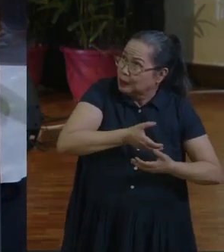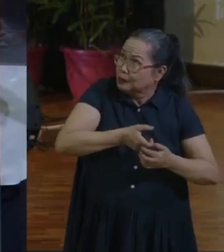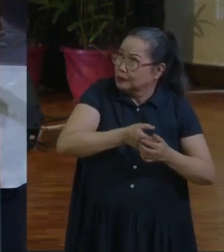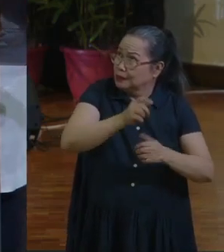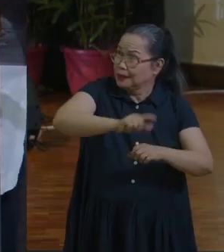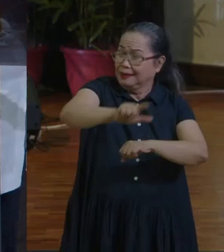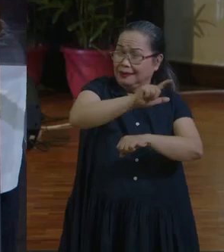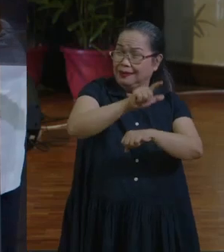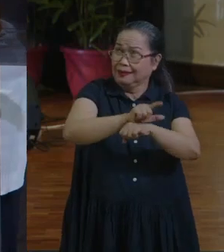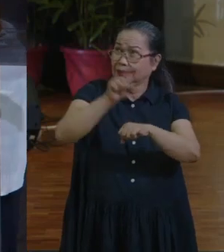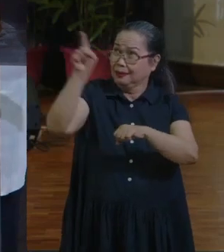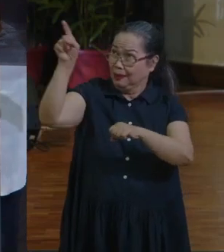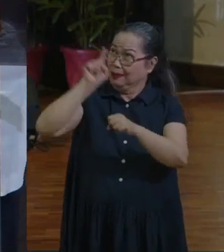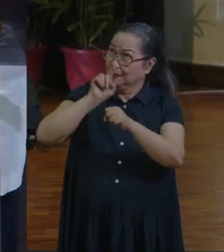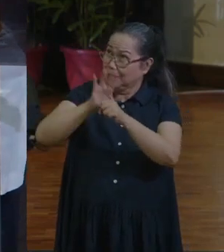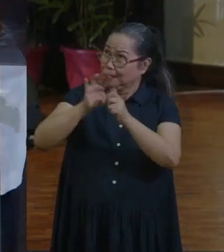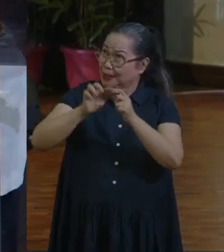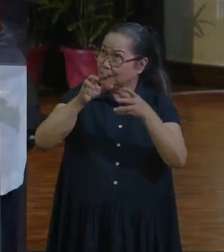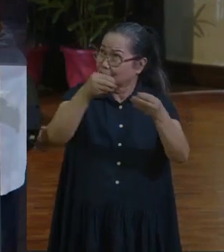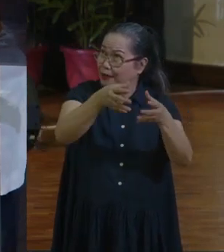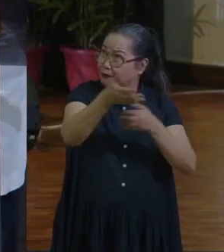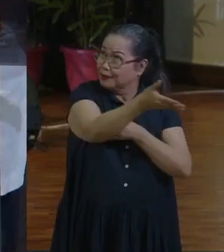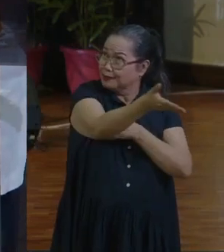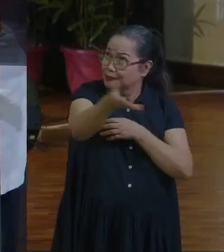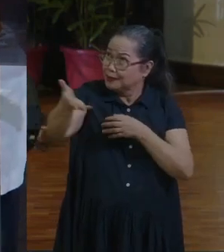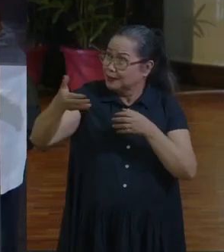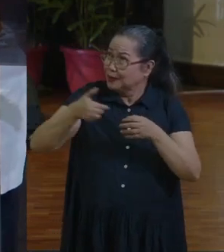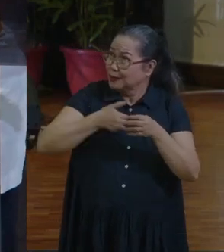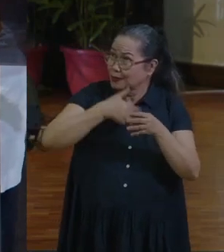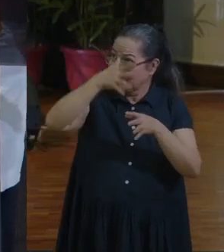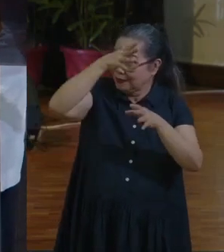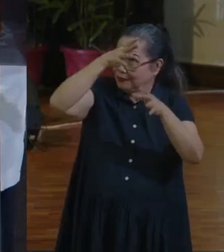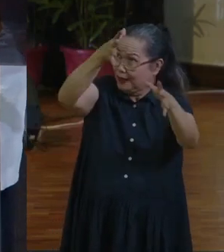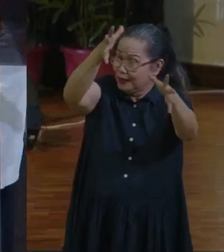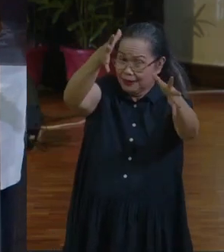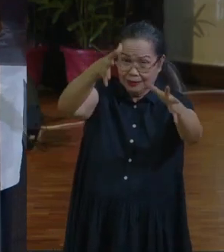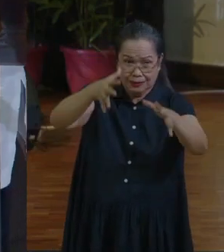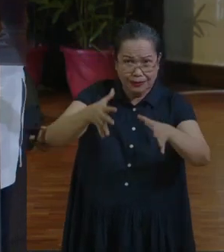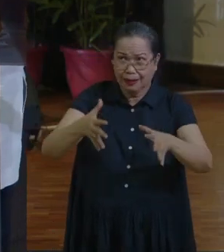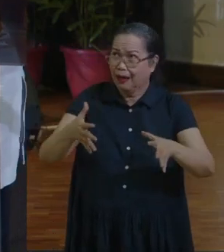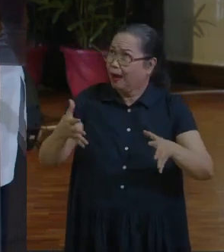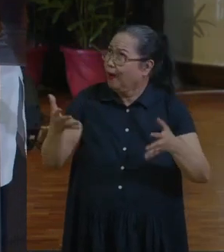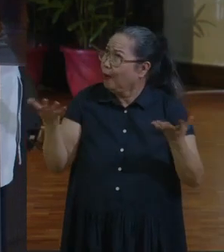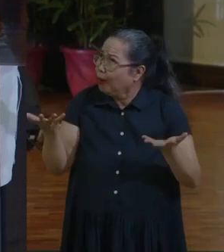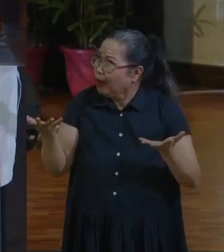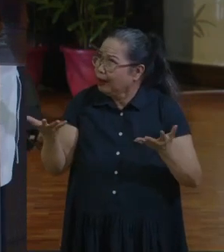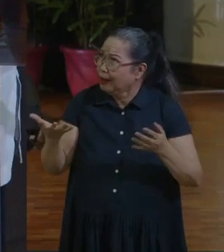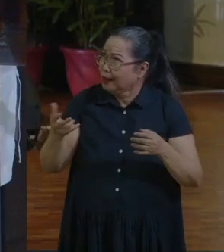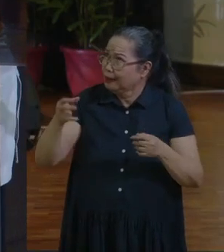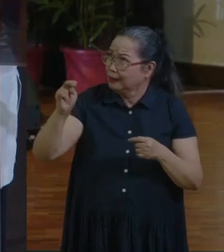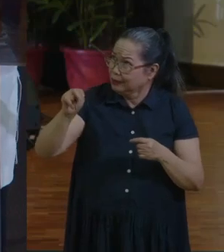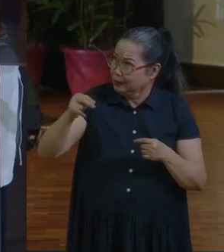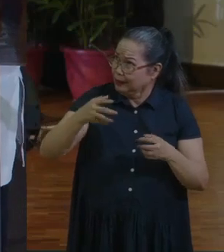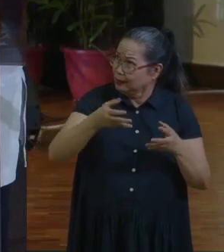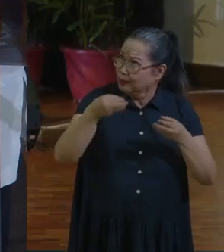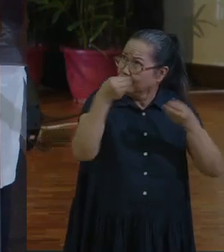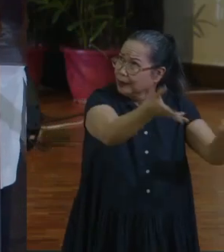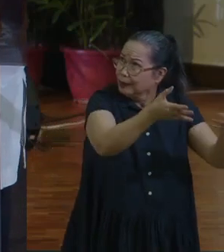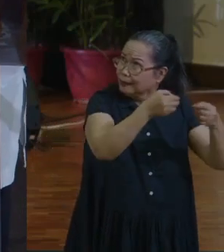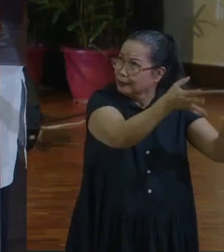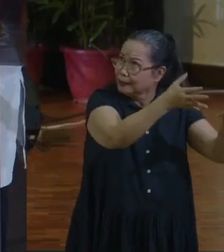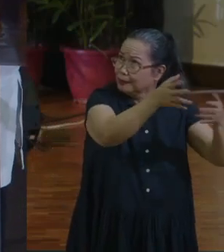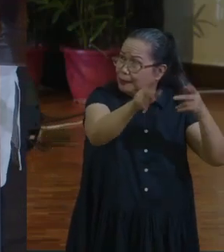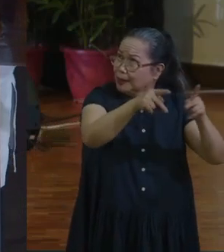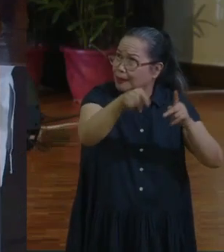land that you swore to give to their fathers? Where am I to get the meat to give to all these people? For